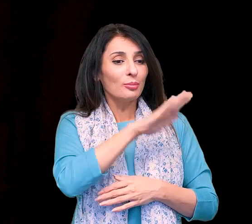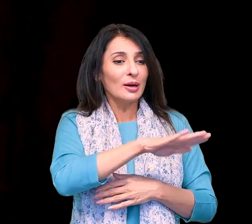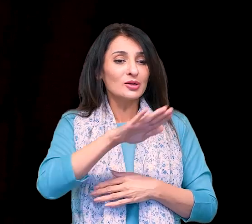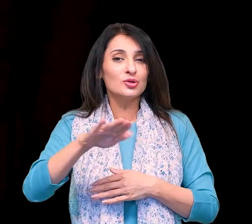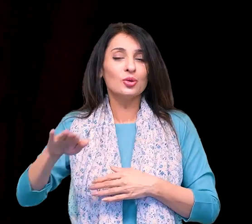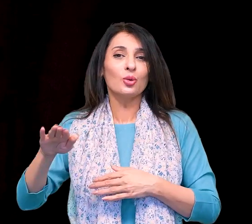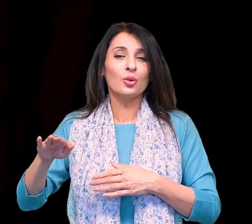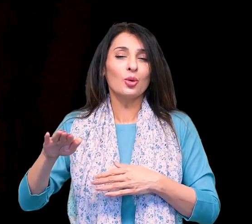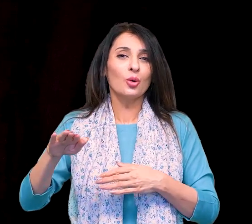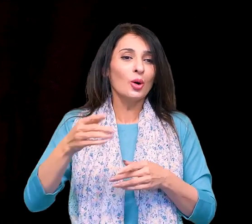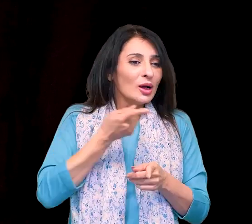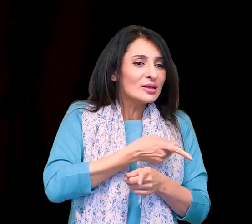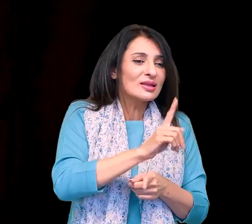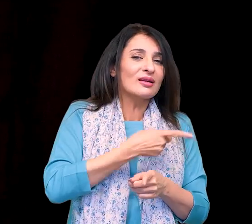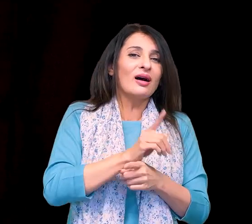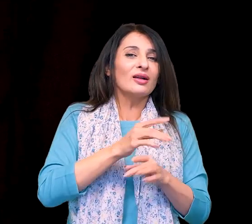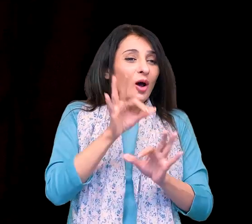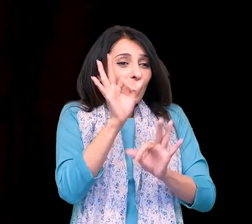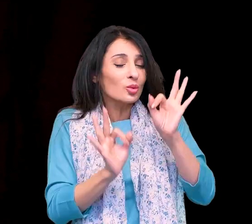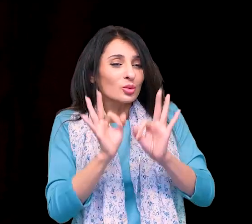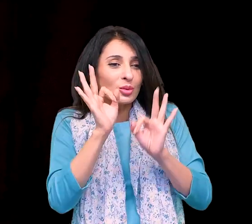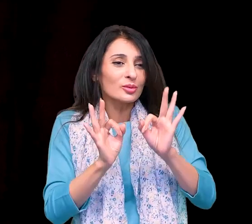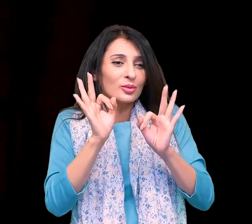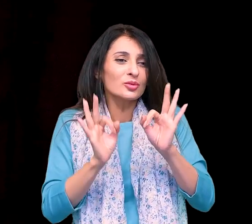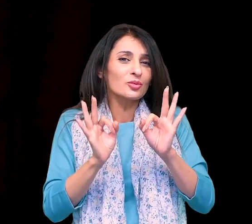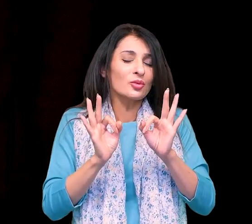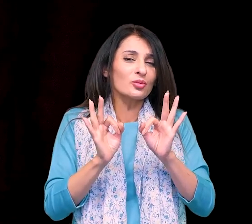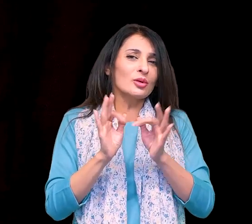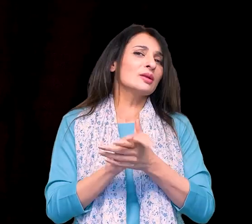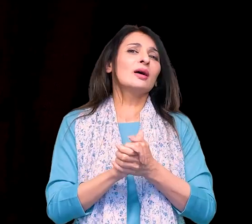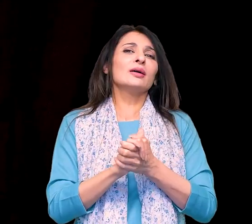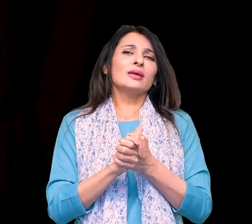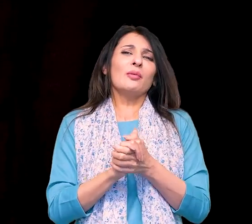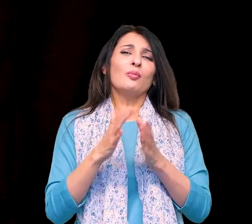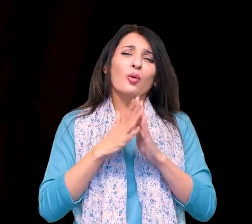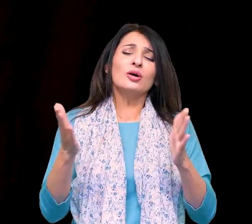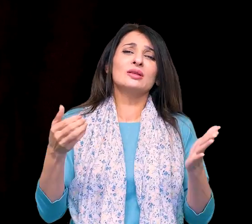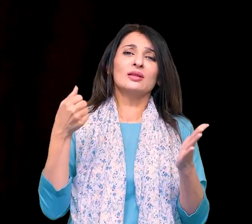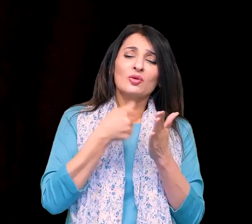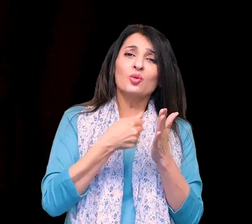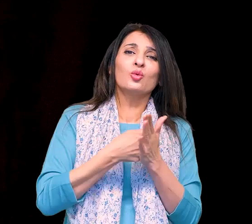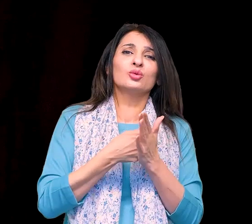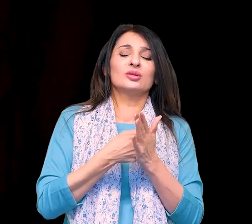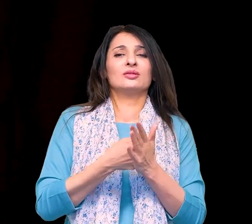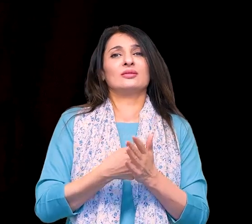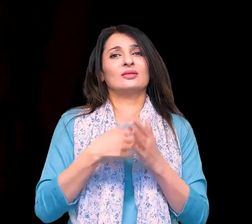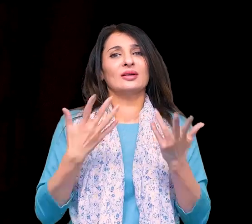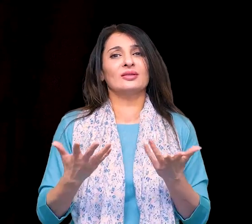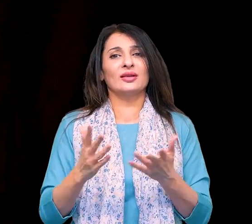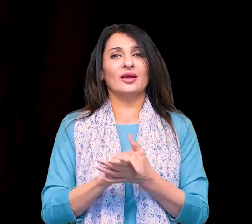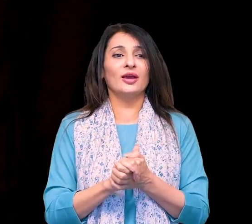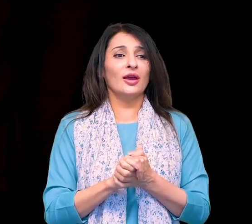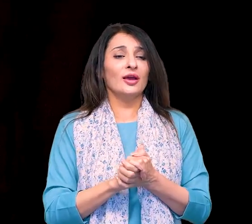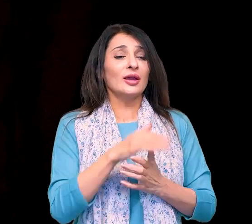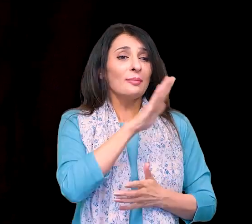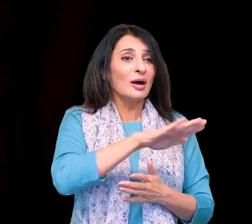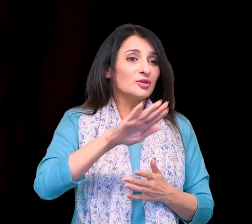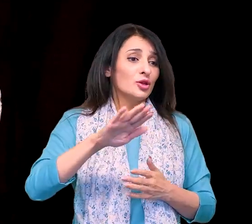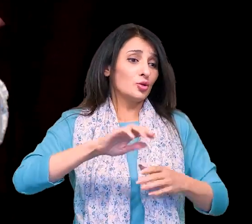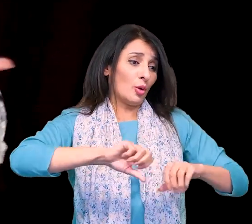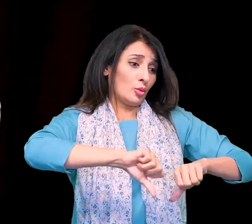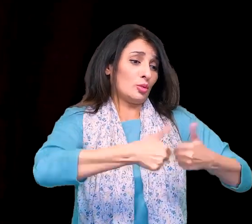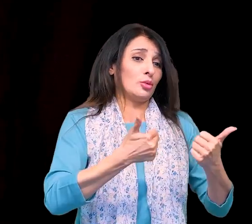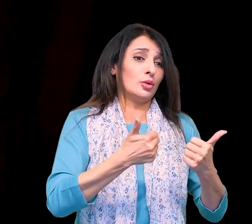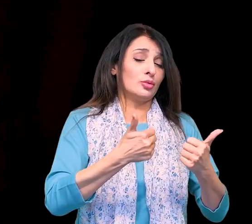you won't be successful, namaz nahi padhoge, to jannat mein nahi jaoge. Like our language is a language of fear when we talk to our children,